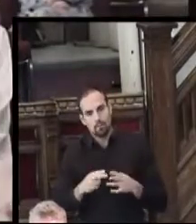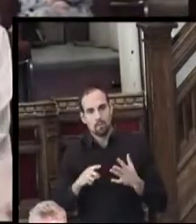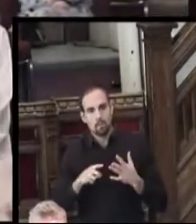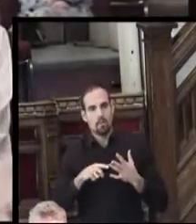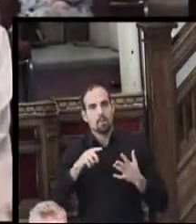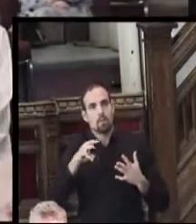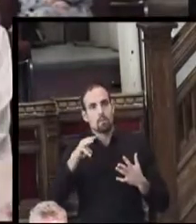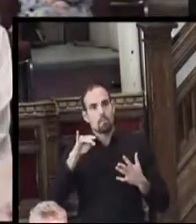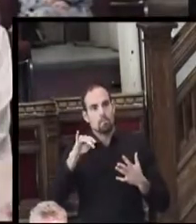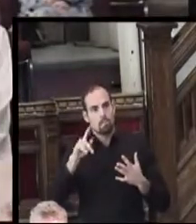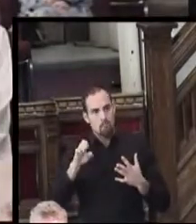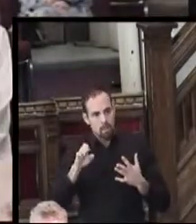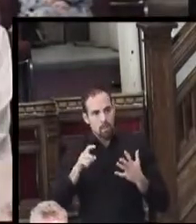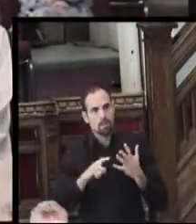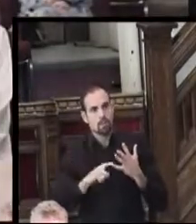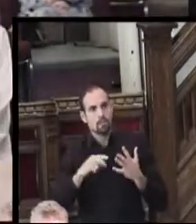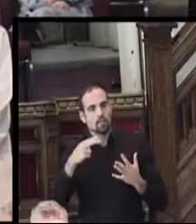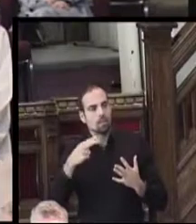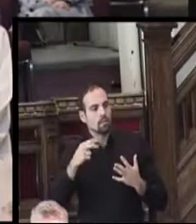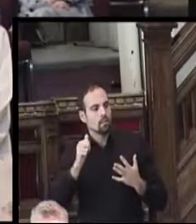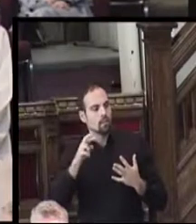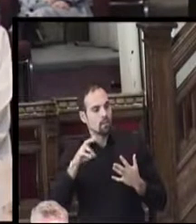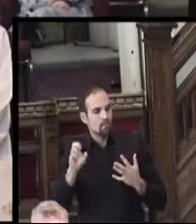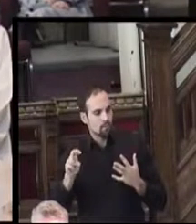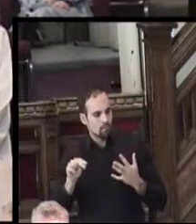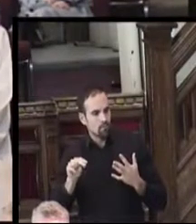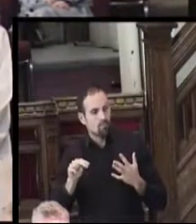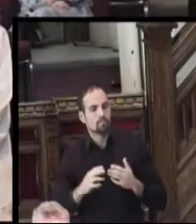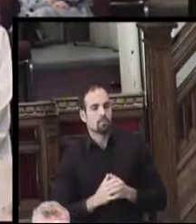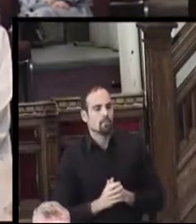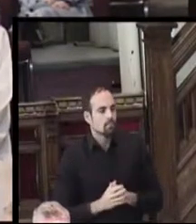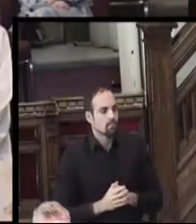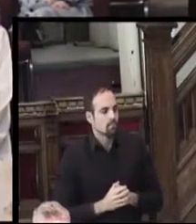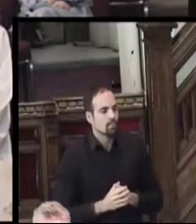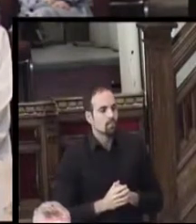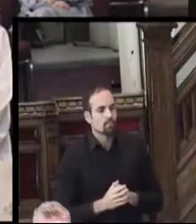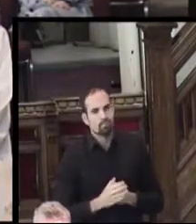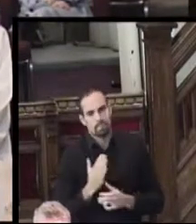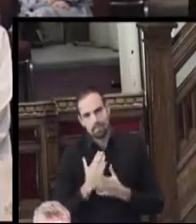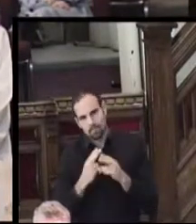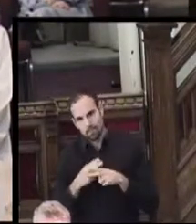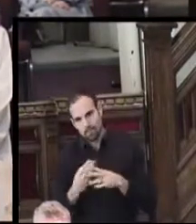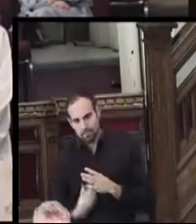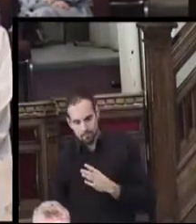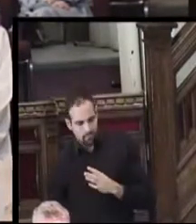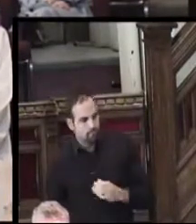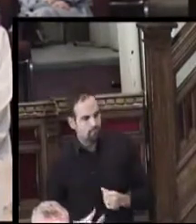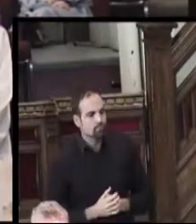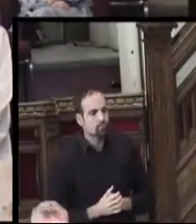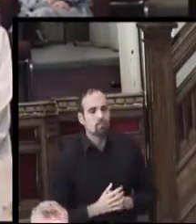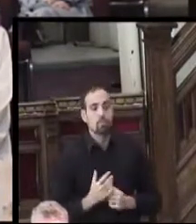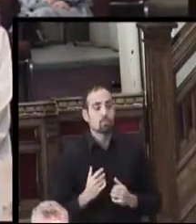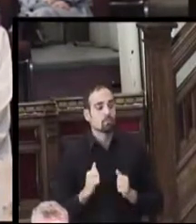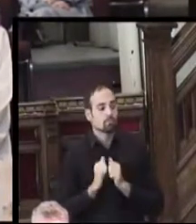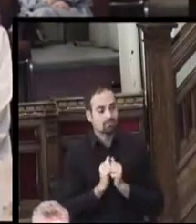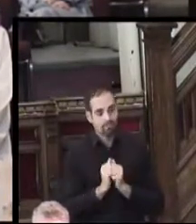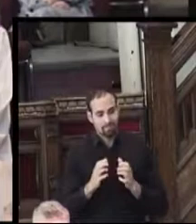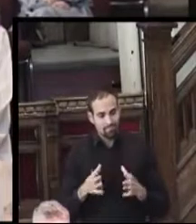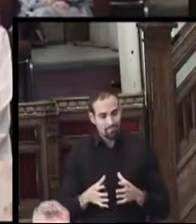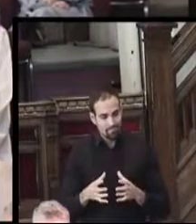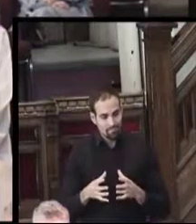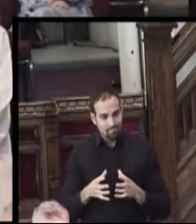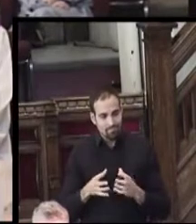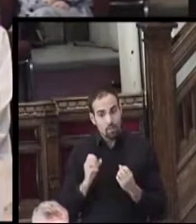Carolyn O'Reilly. They will work together. And so if you have feedback for Bruce, we encourage you to share that with Bruce. If